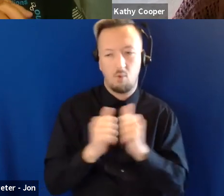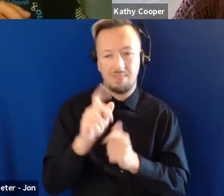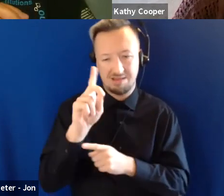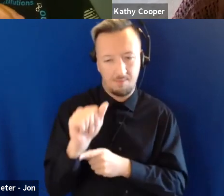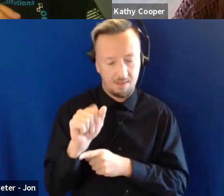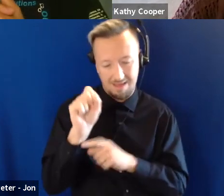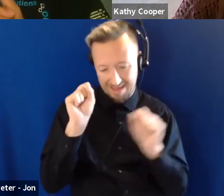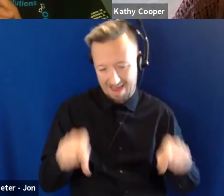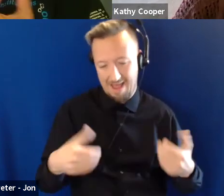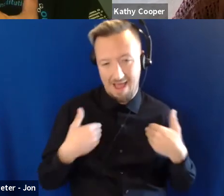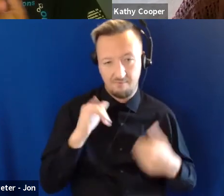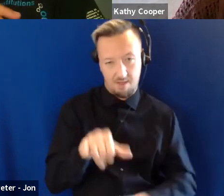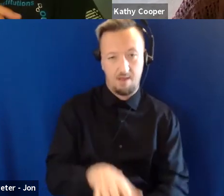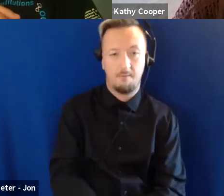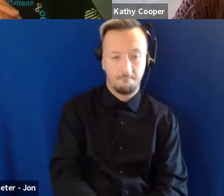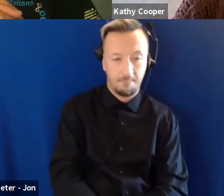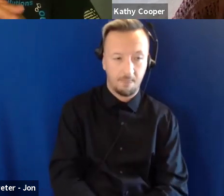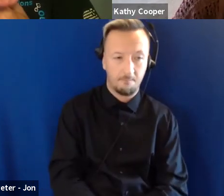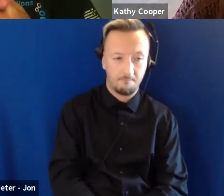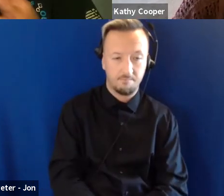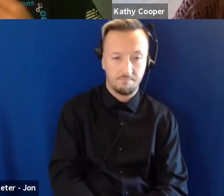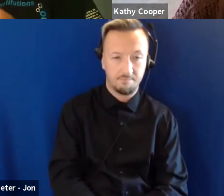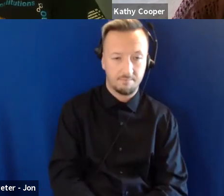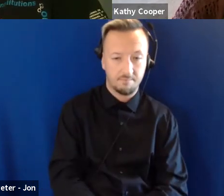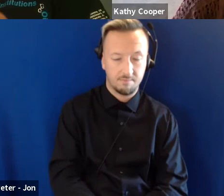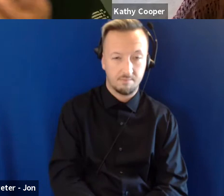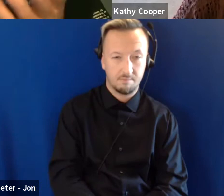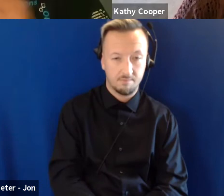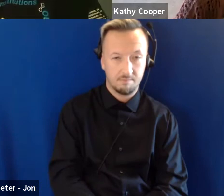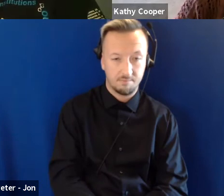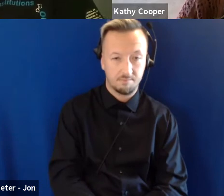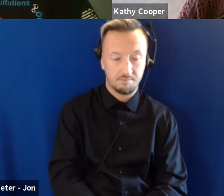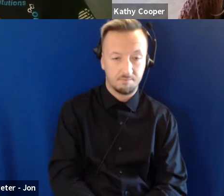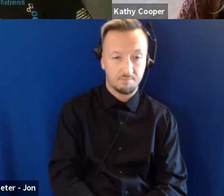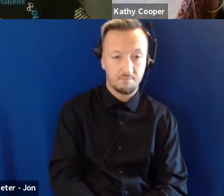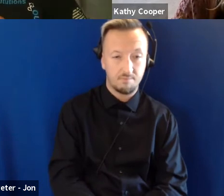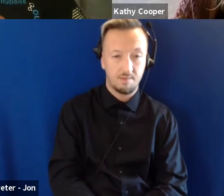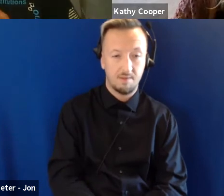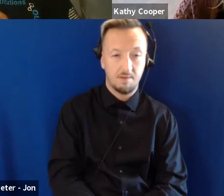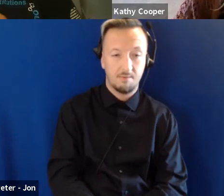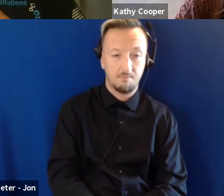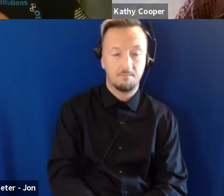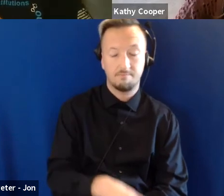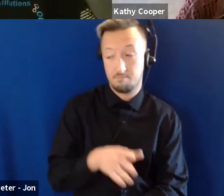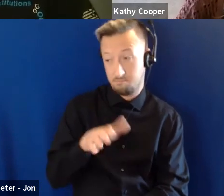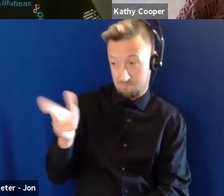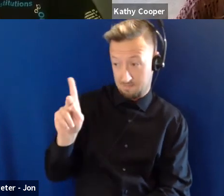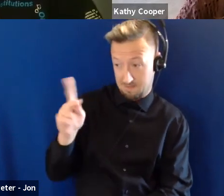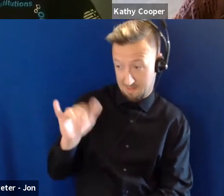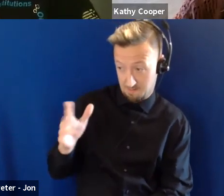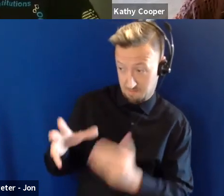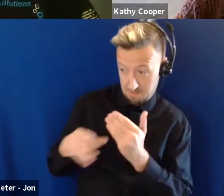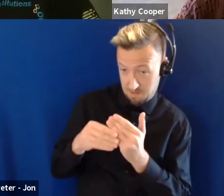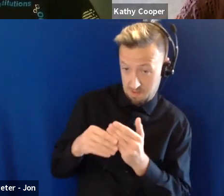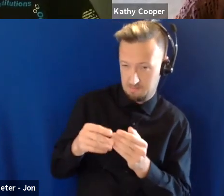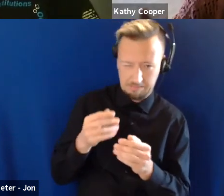state can have access to. That's what it comes down to. So, yeah. Kathy? I think the one thing I want to just